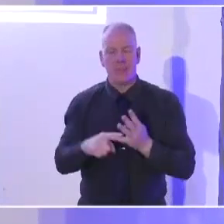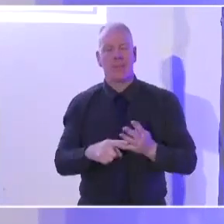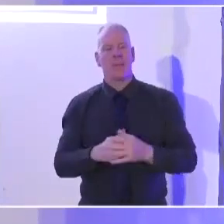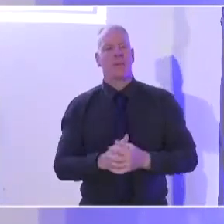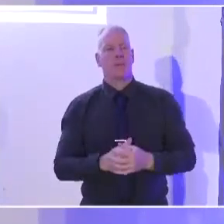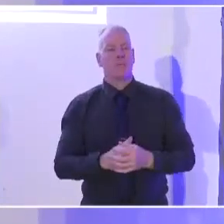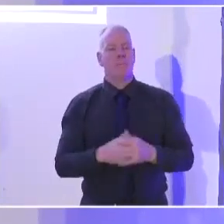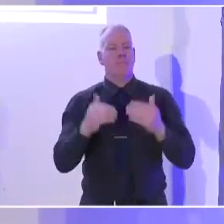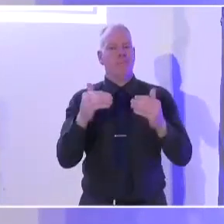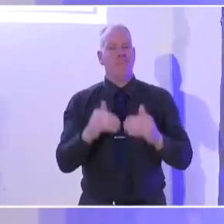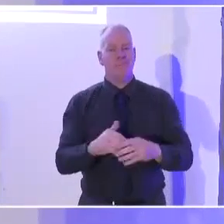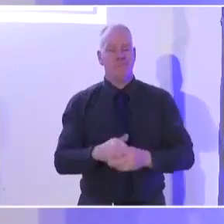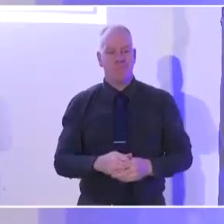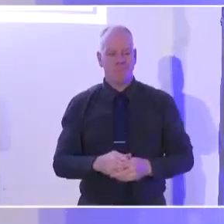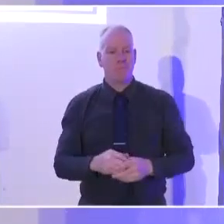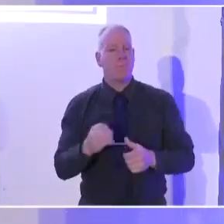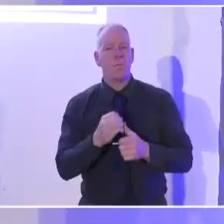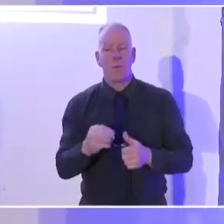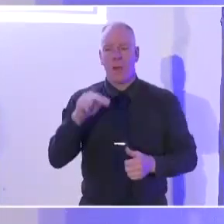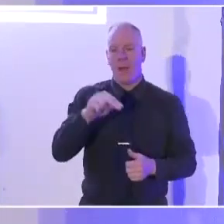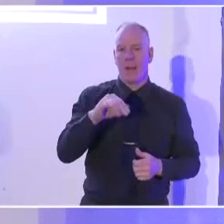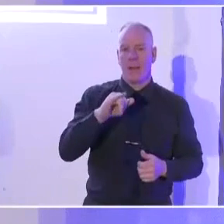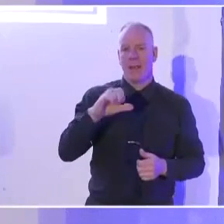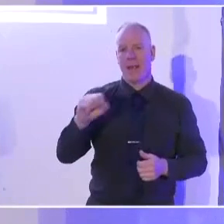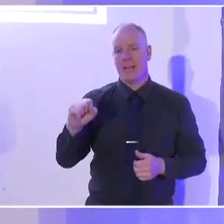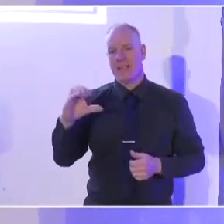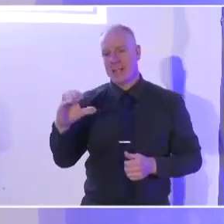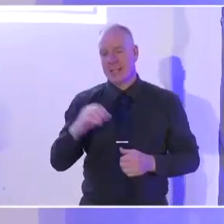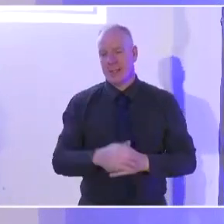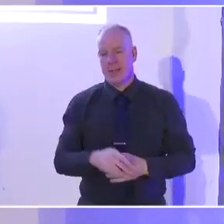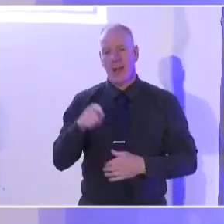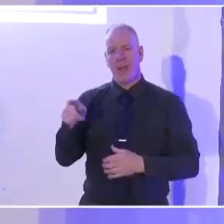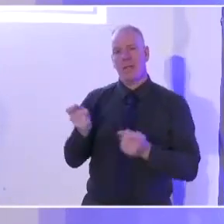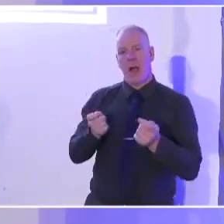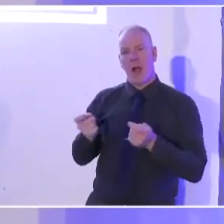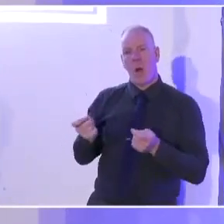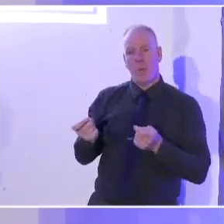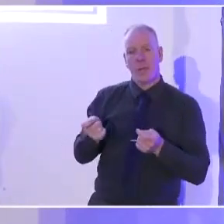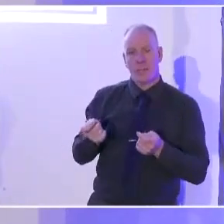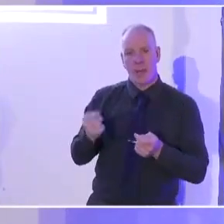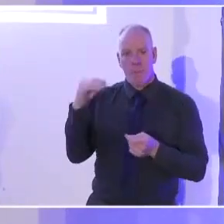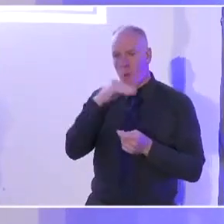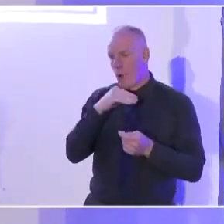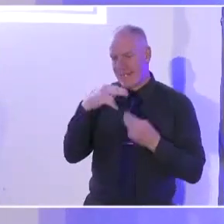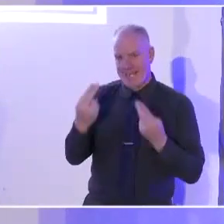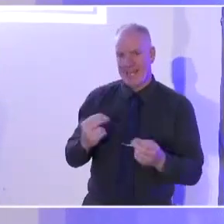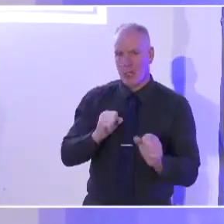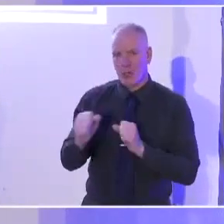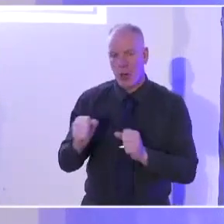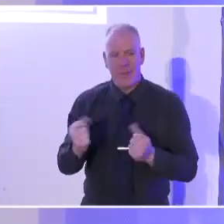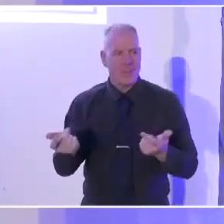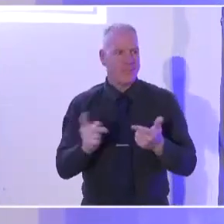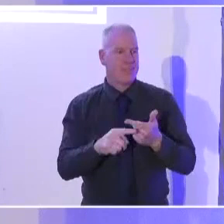regime is NIS. So NIS applies to operators of essential services and digital